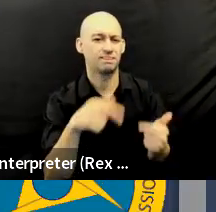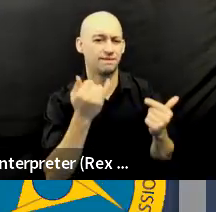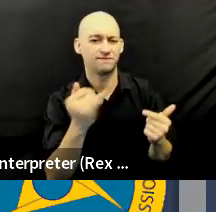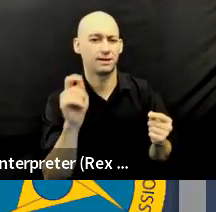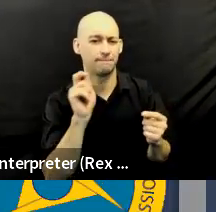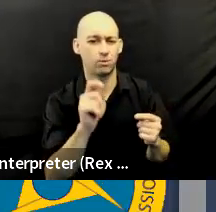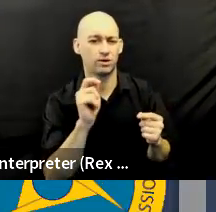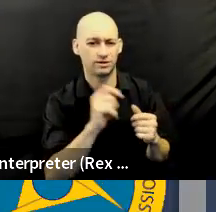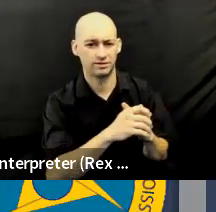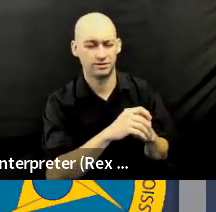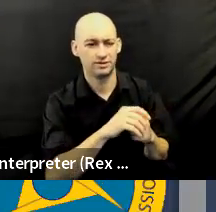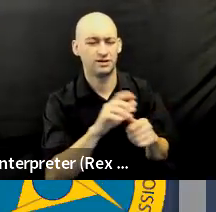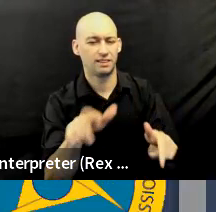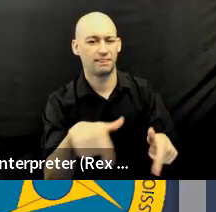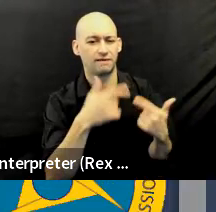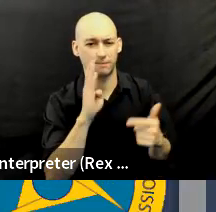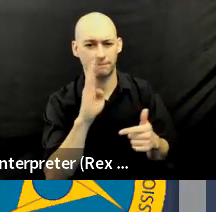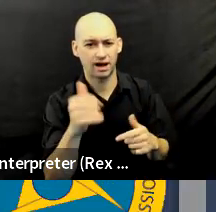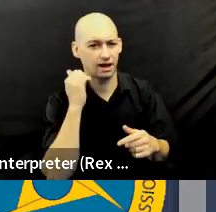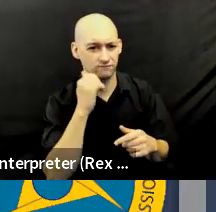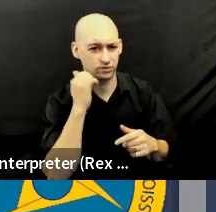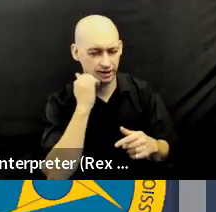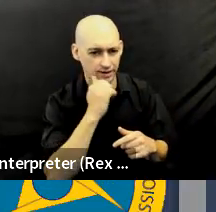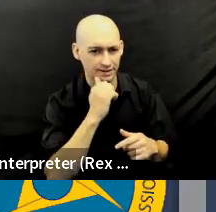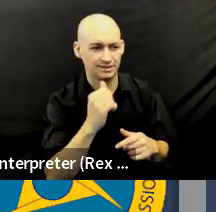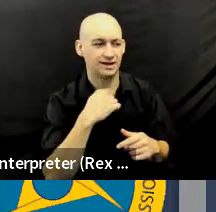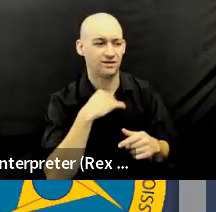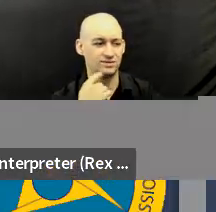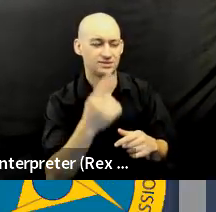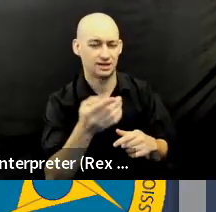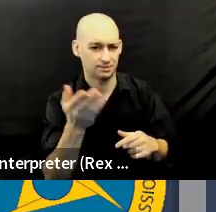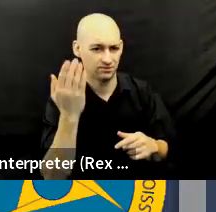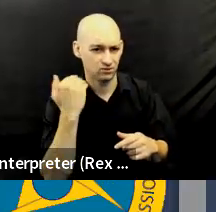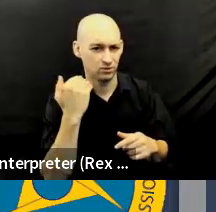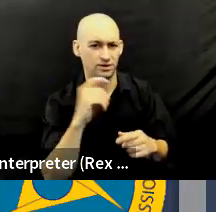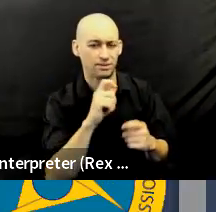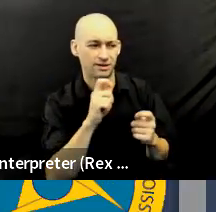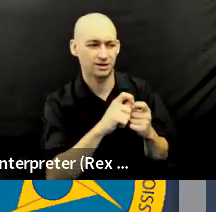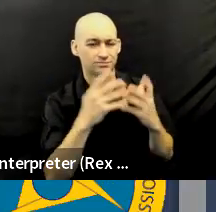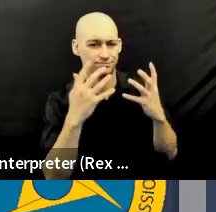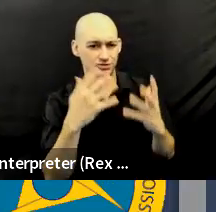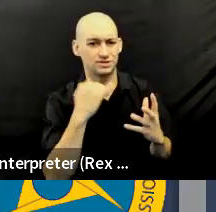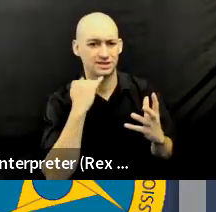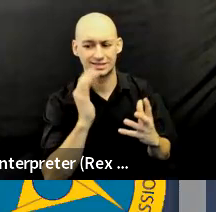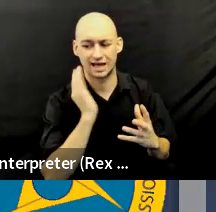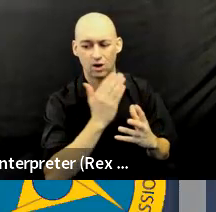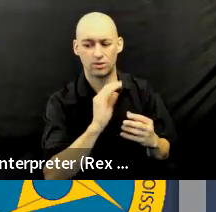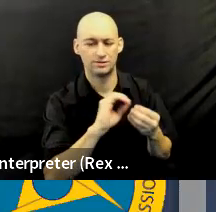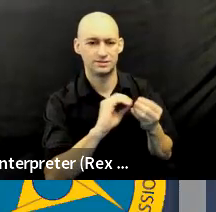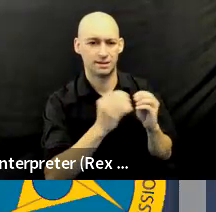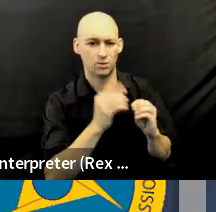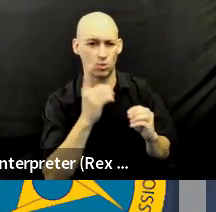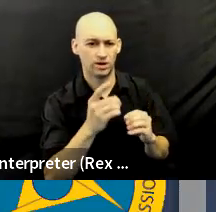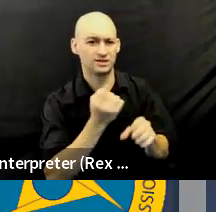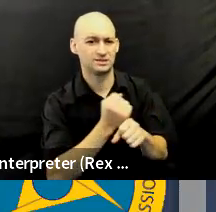something that we live by every day. I've said that this particular tragedy is now my #1 safety